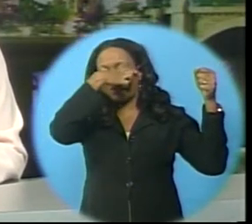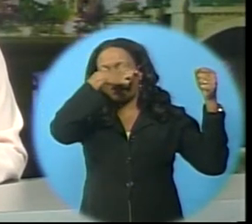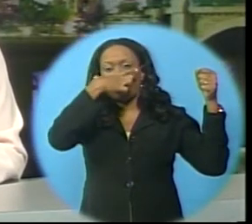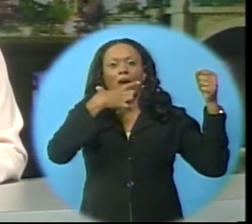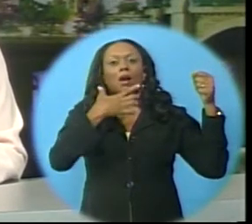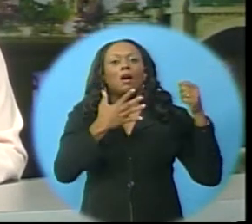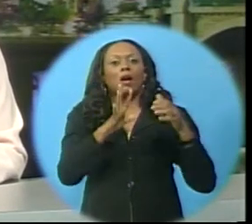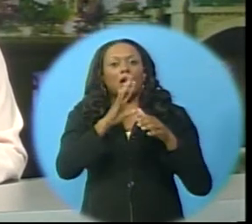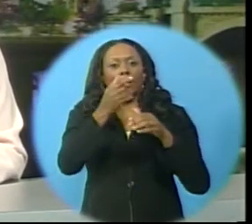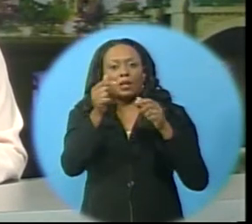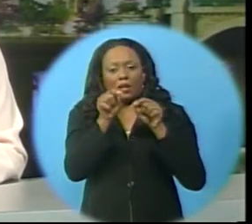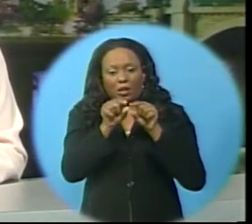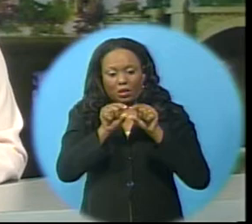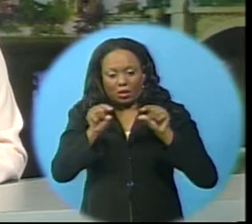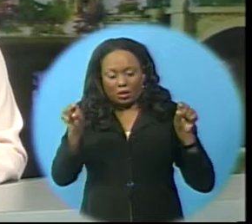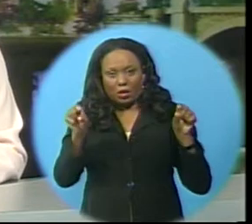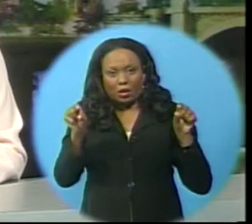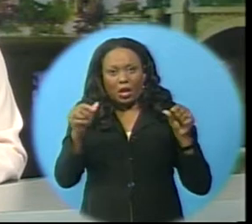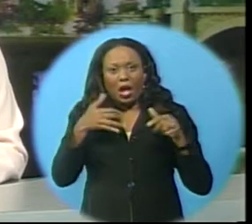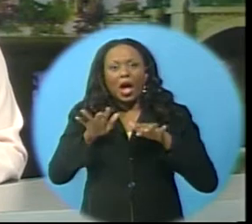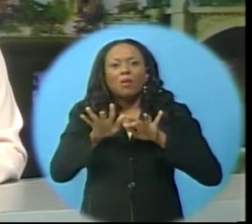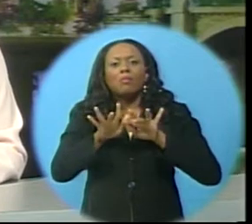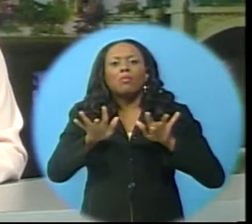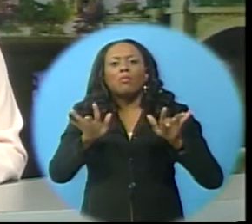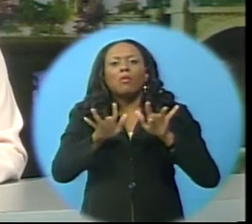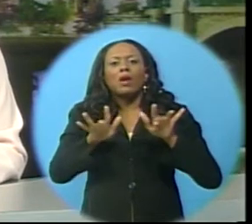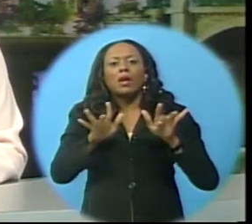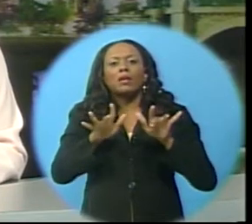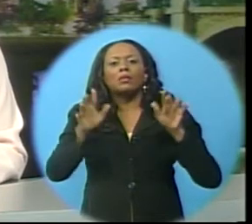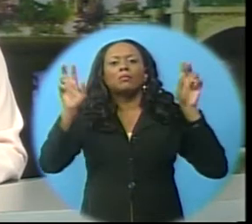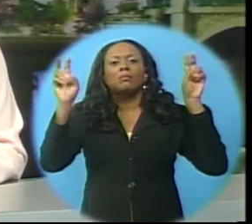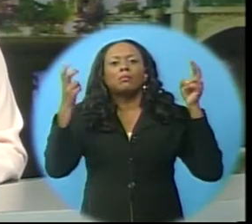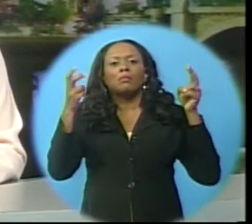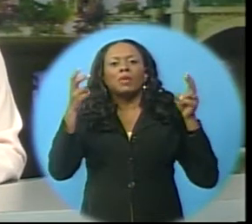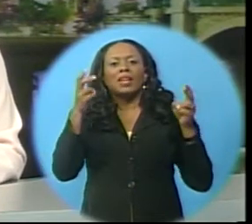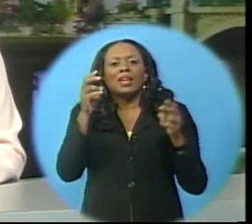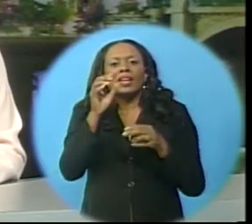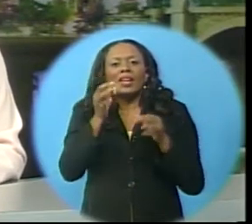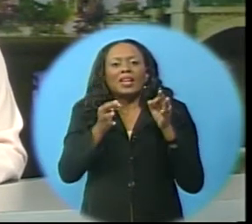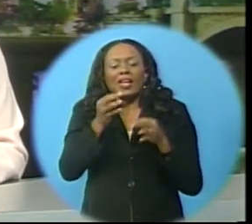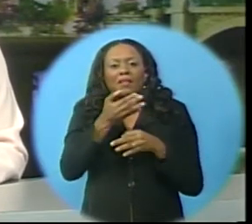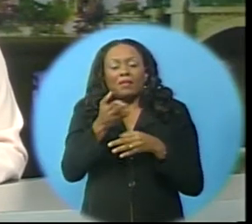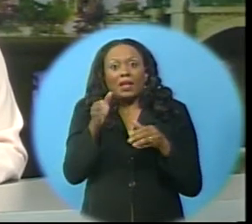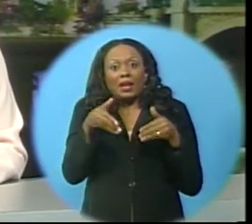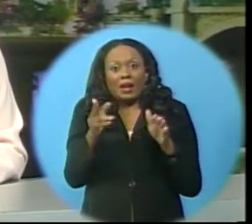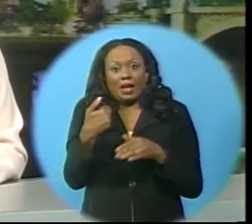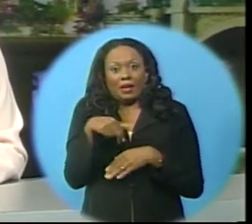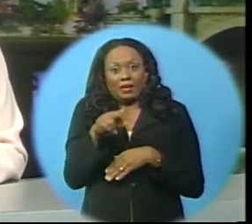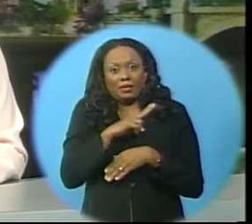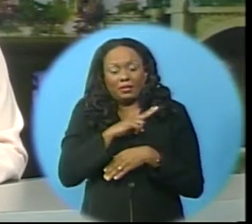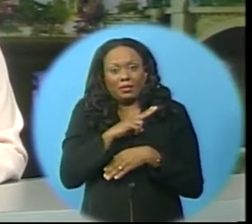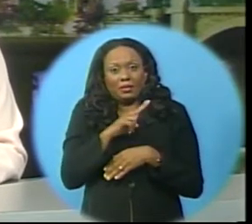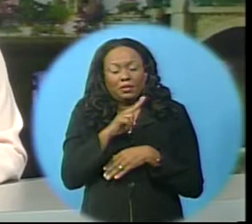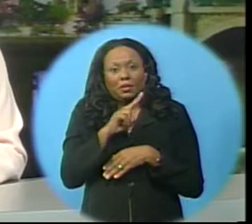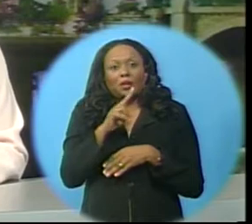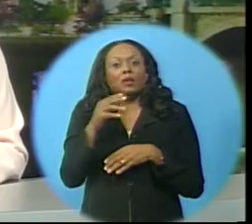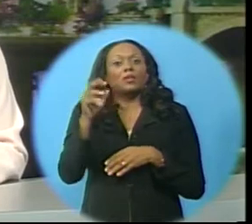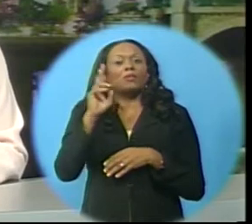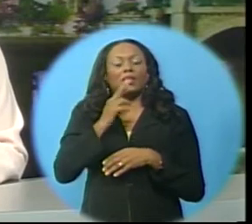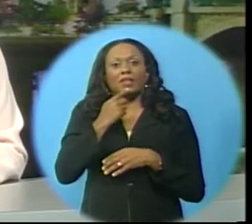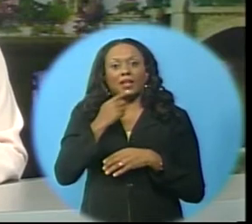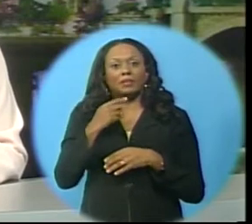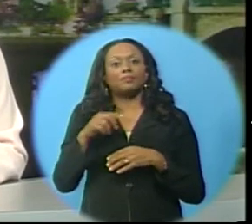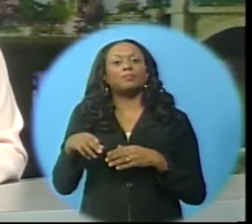layered beneath the braille lettering of a poem titled If They Let Us, written by Chloe Mitchell after its unveiling, Rihanna said